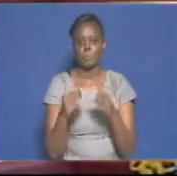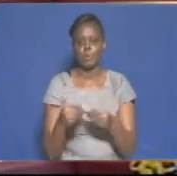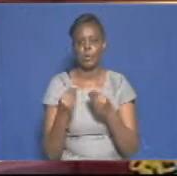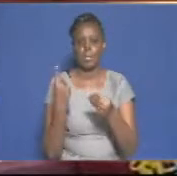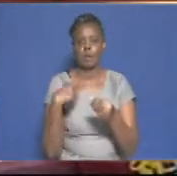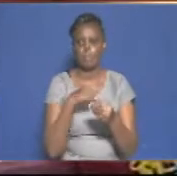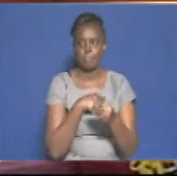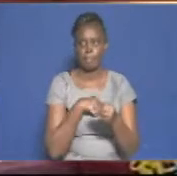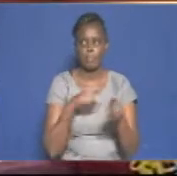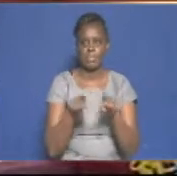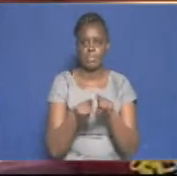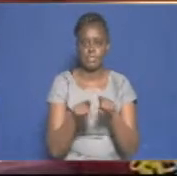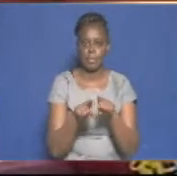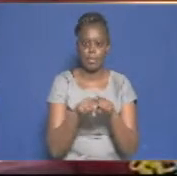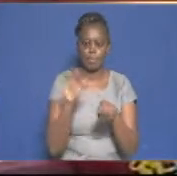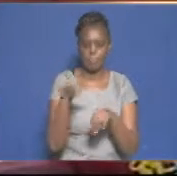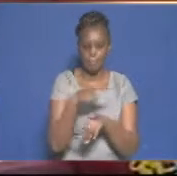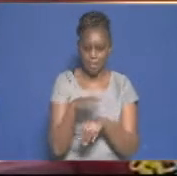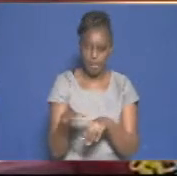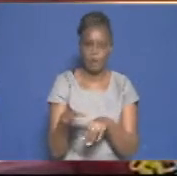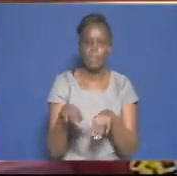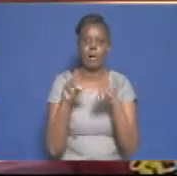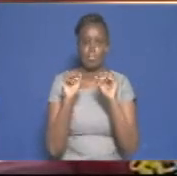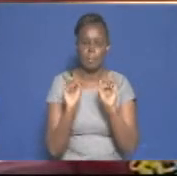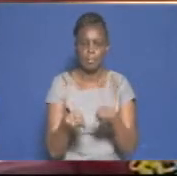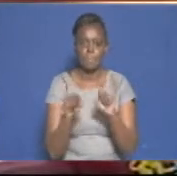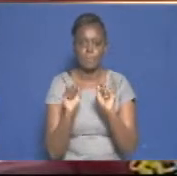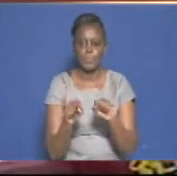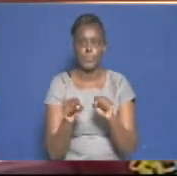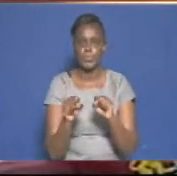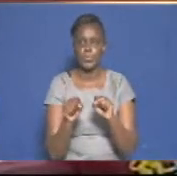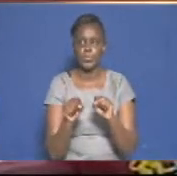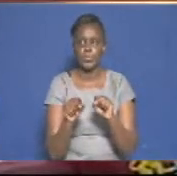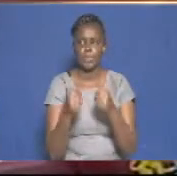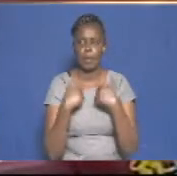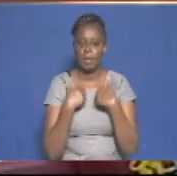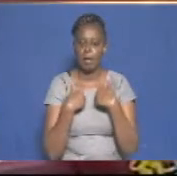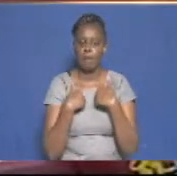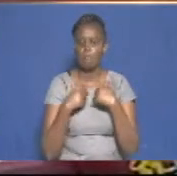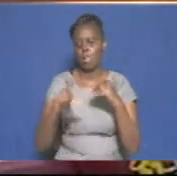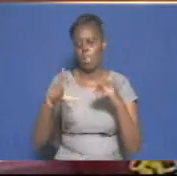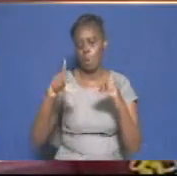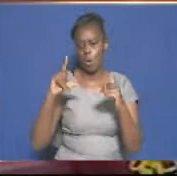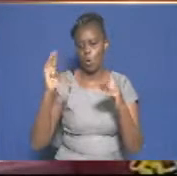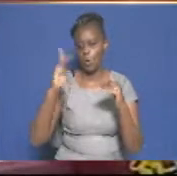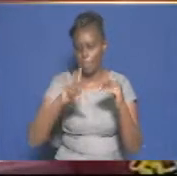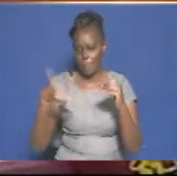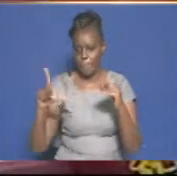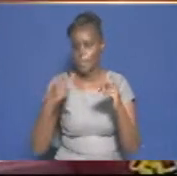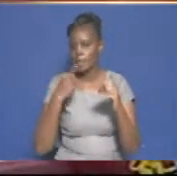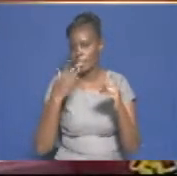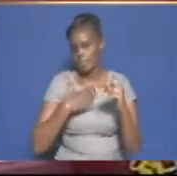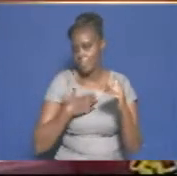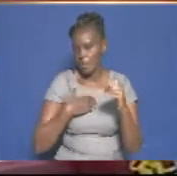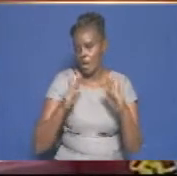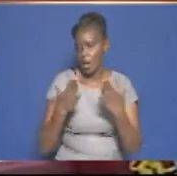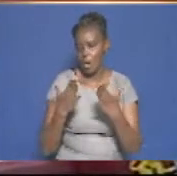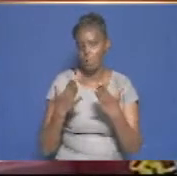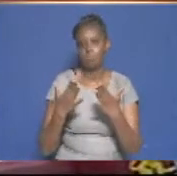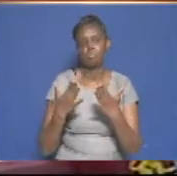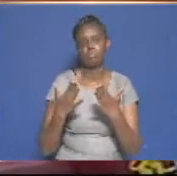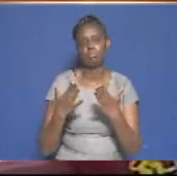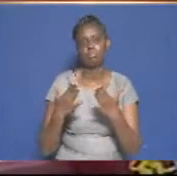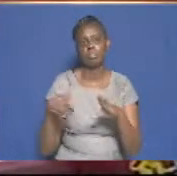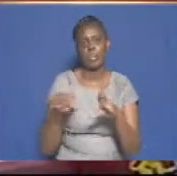kama wageni katika bunge hili, kuweza kuweka miswada. Hasa na alikuwa akiniambia vile alishirikia katika